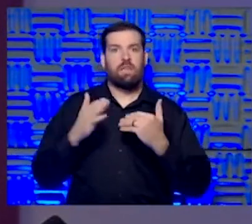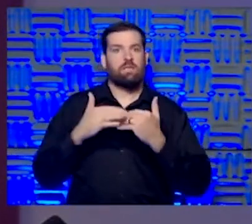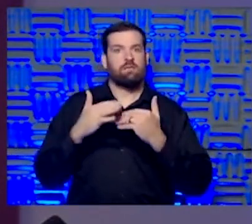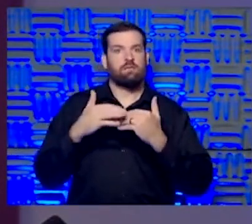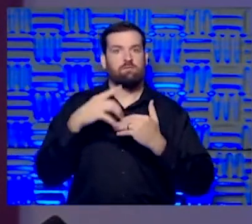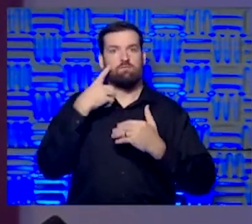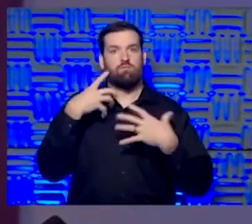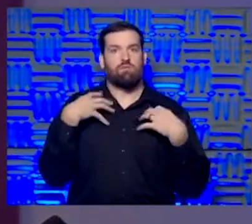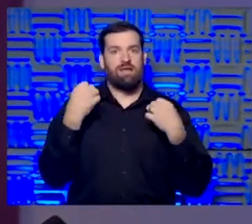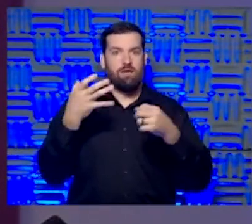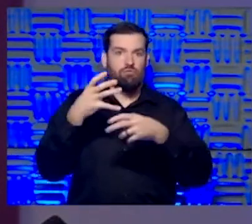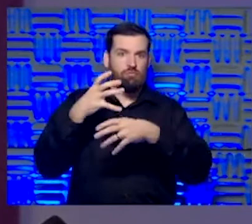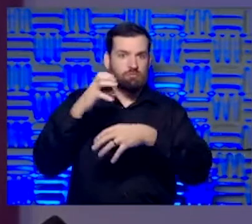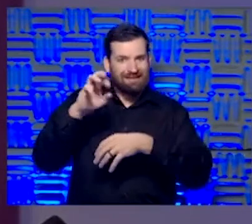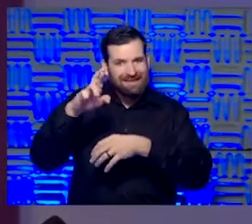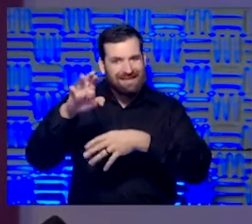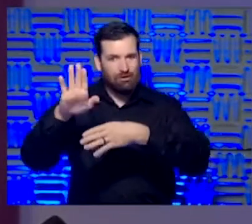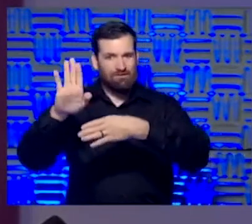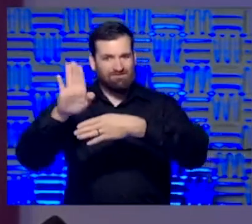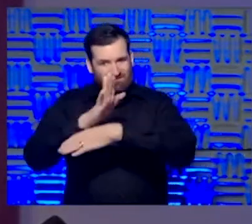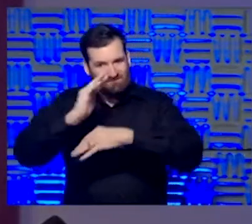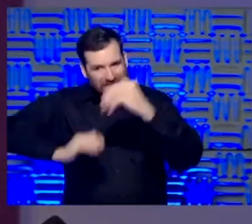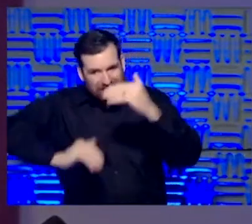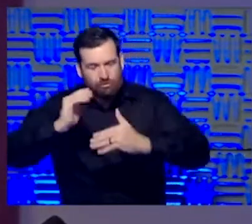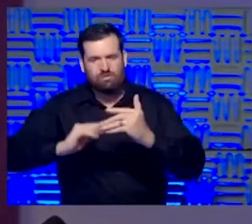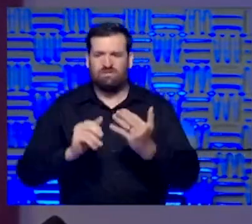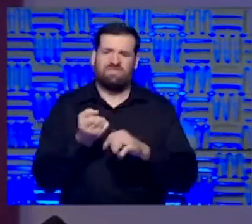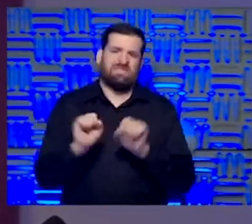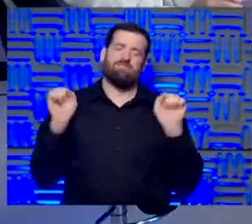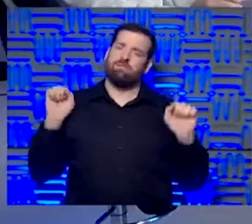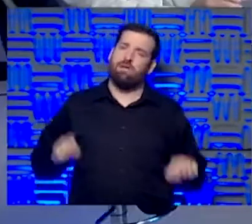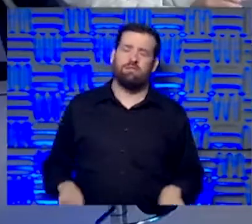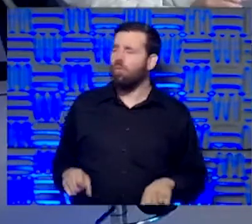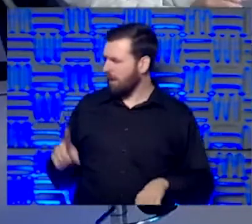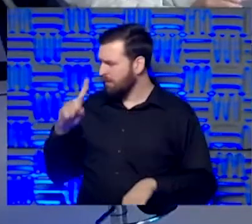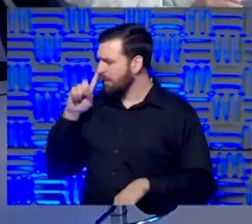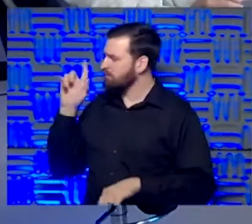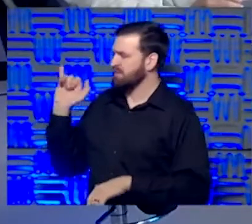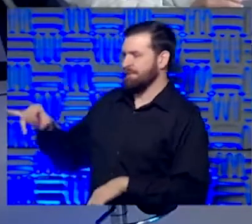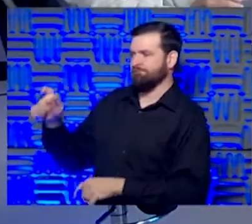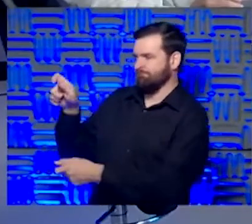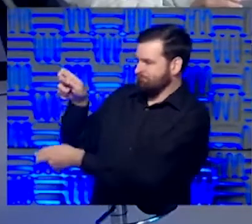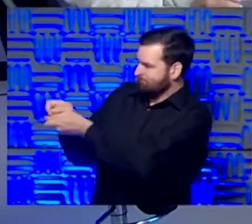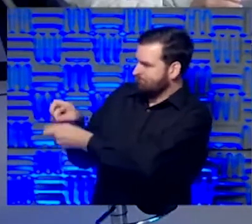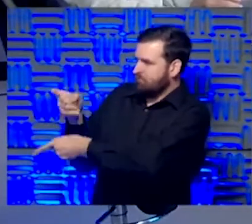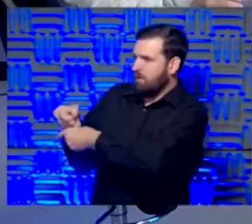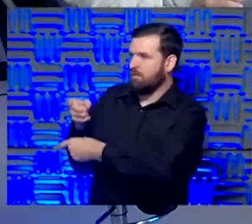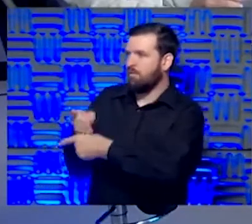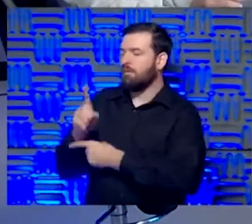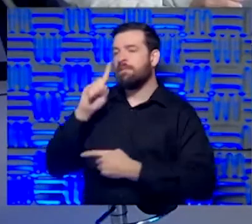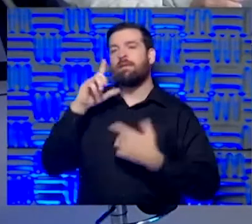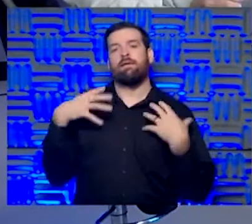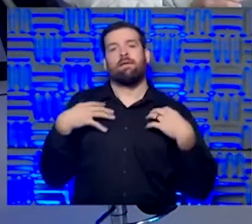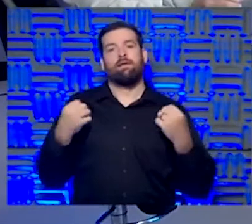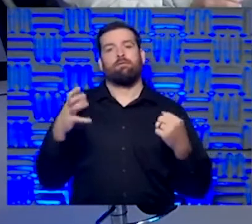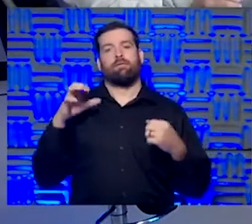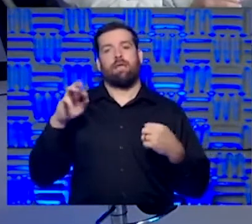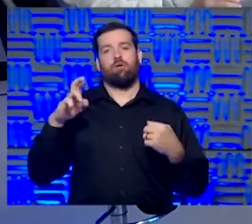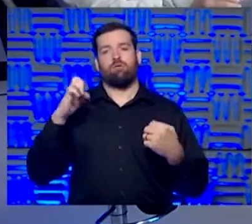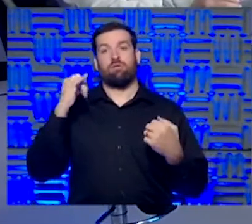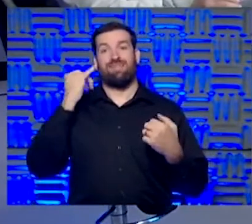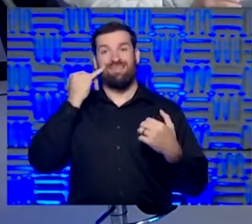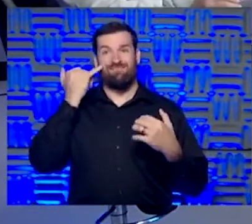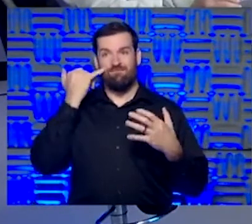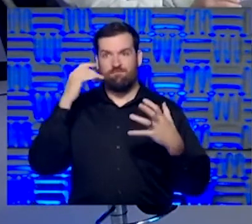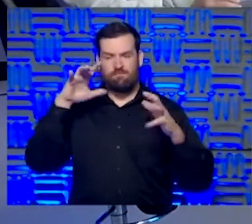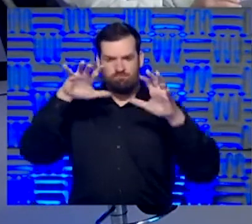the healthcare institutions, they're as safe as I think you can have it. I think that's exactly right. I think healthcare is actually, if you took the whole